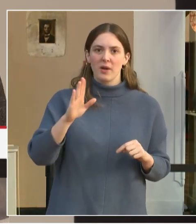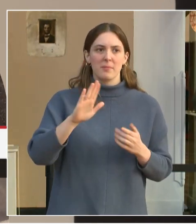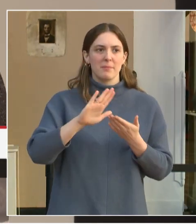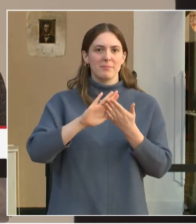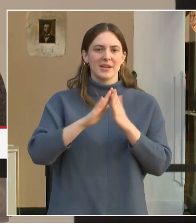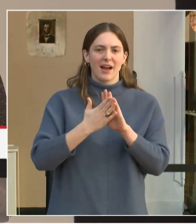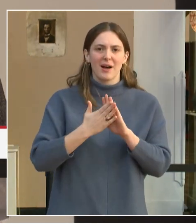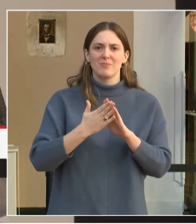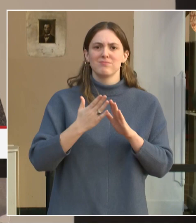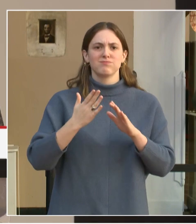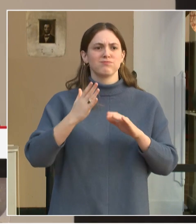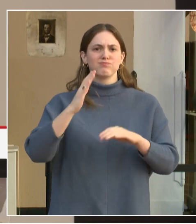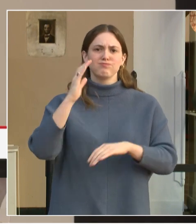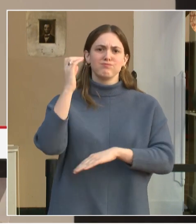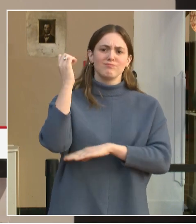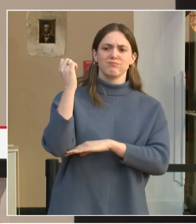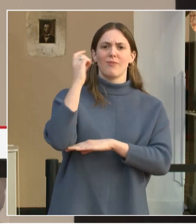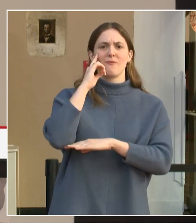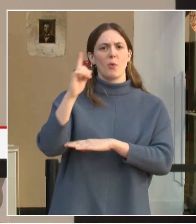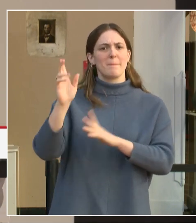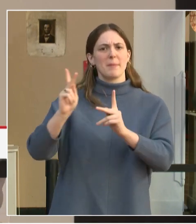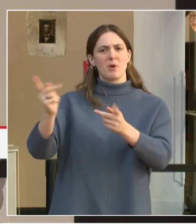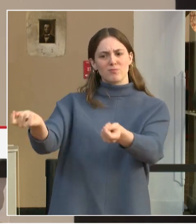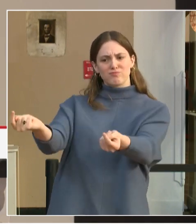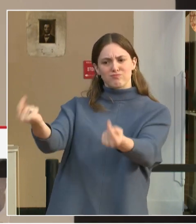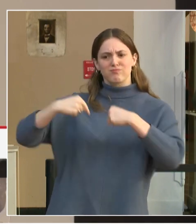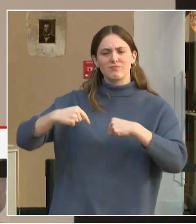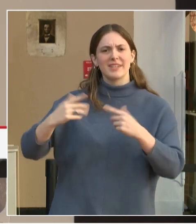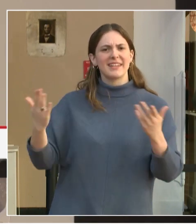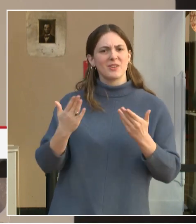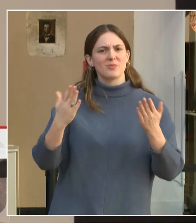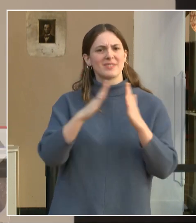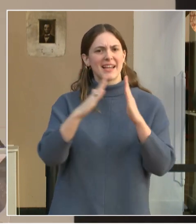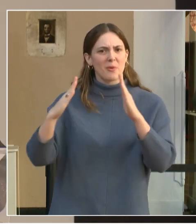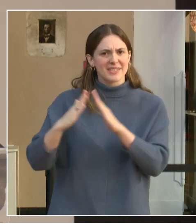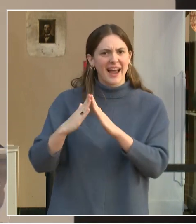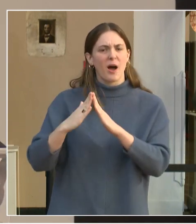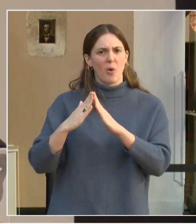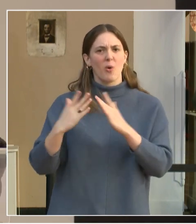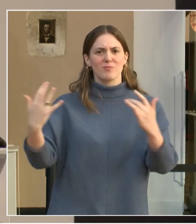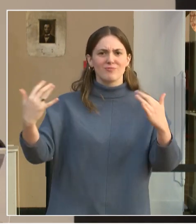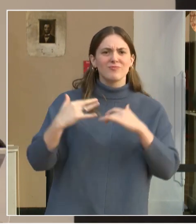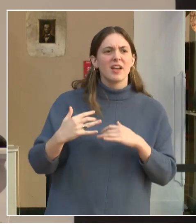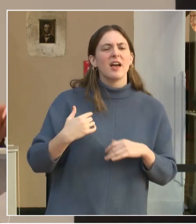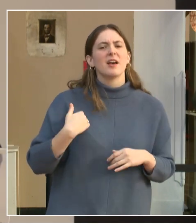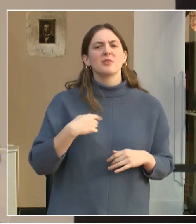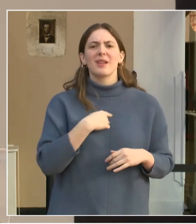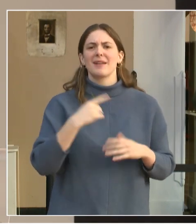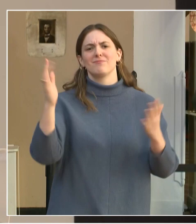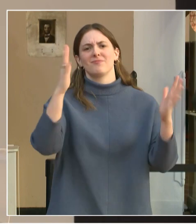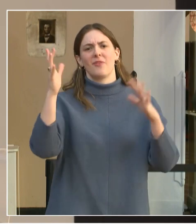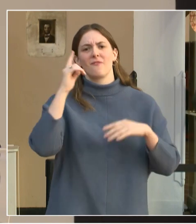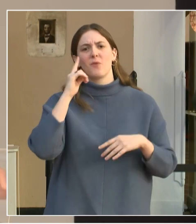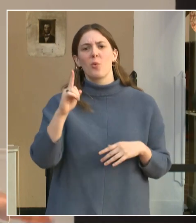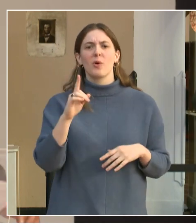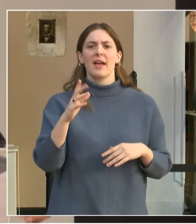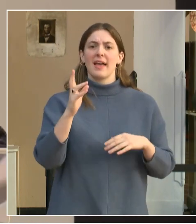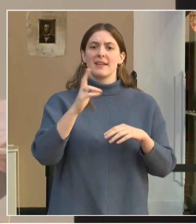of bringing people downtown. So let's hear for the National Building Museum, its board, its leadership, and all of